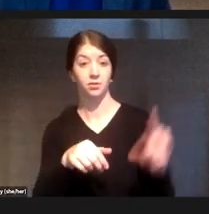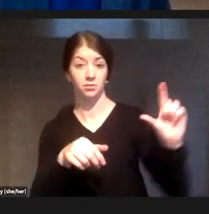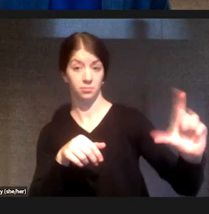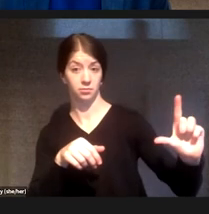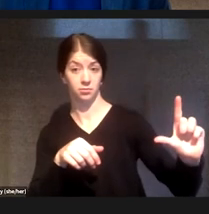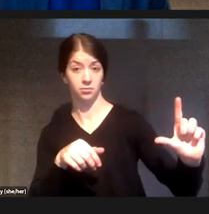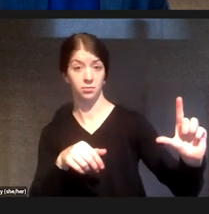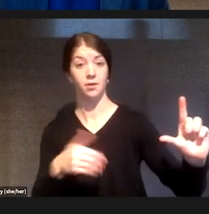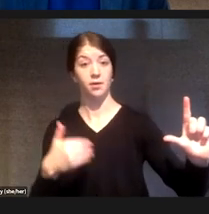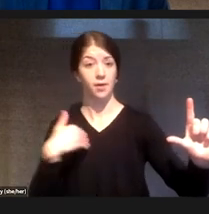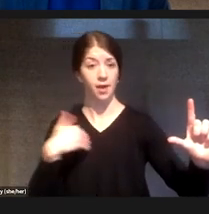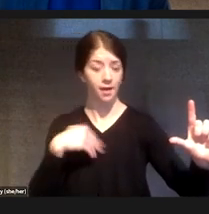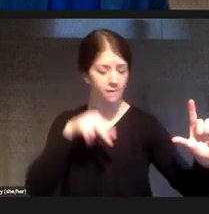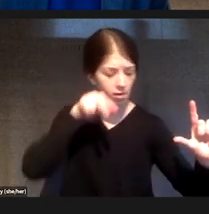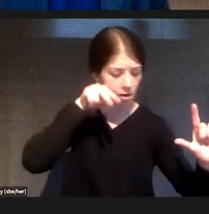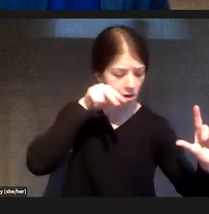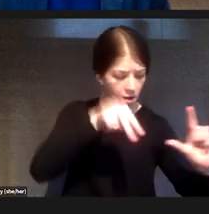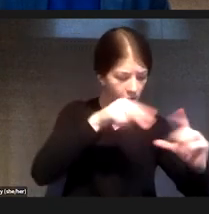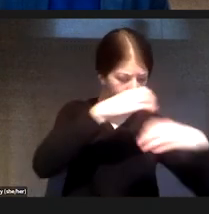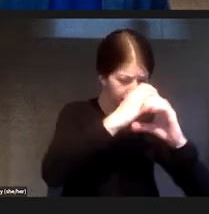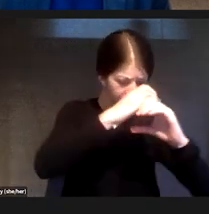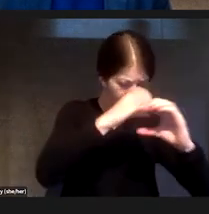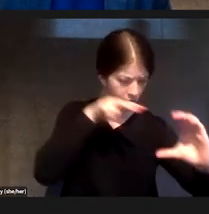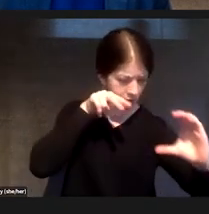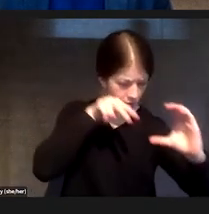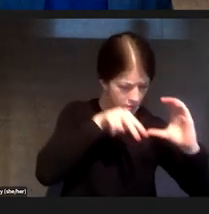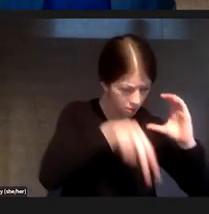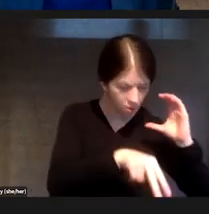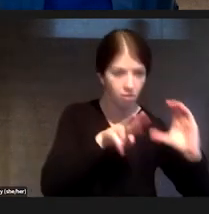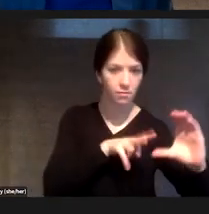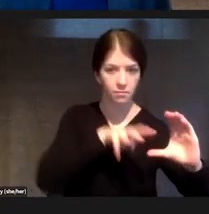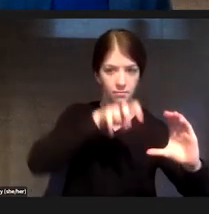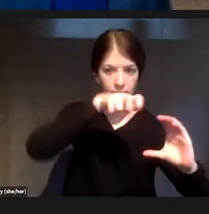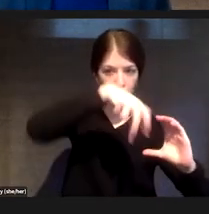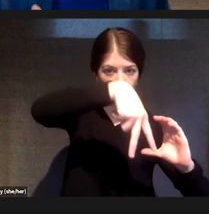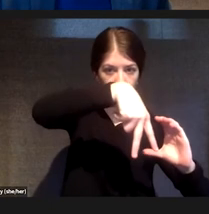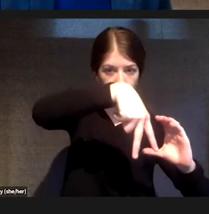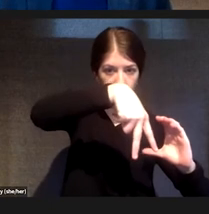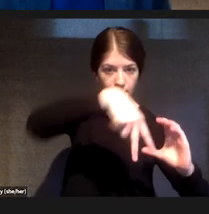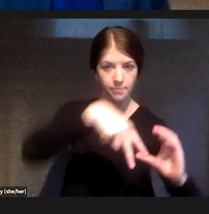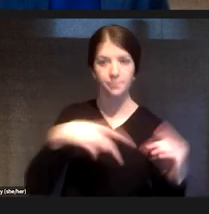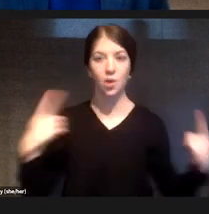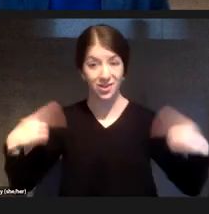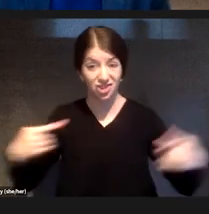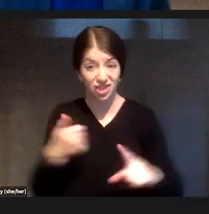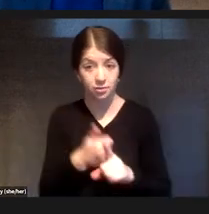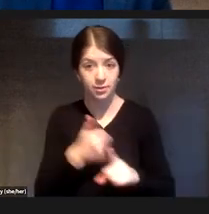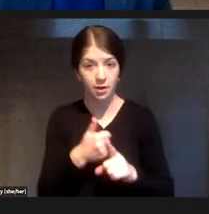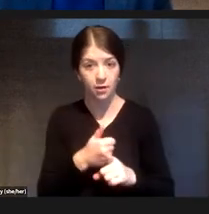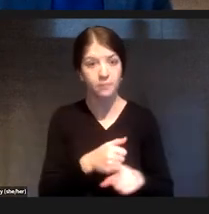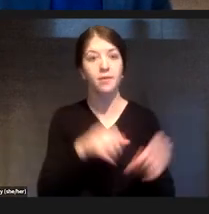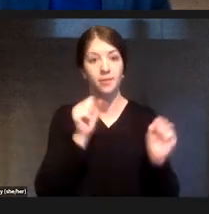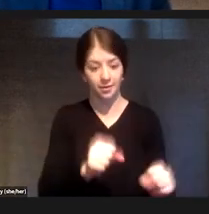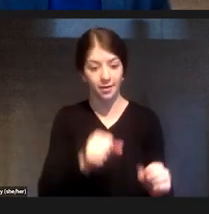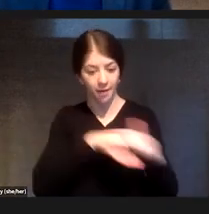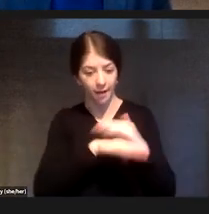had ruptured her membranes in the obstetrics and gynecology ward. Using my standing frame wheelchair, I was still able to then access the microscope. And